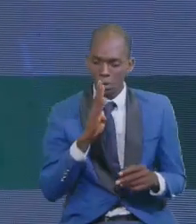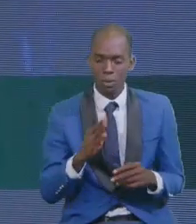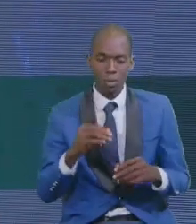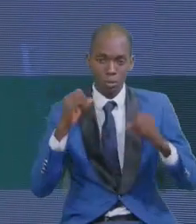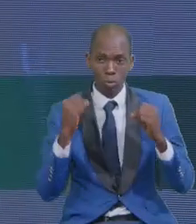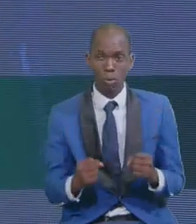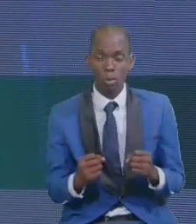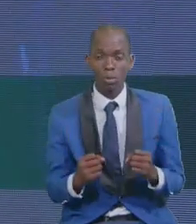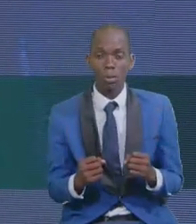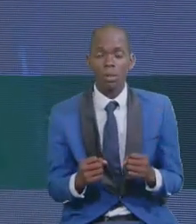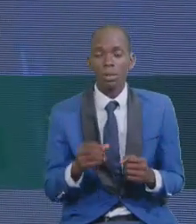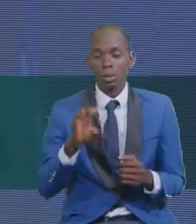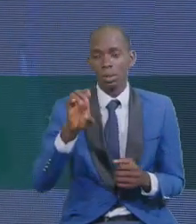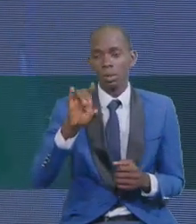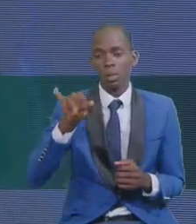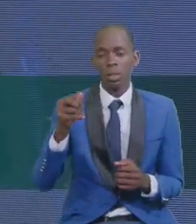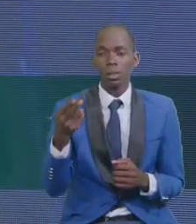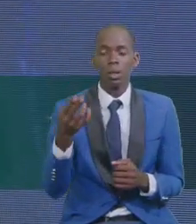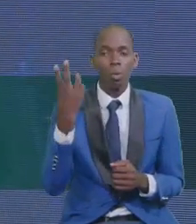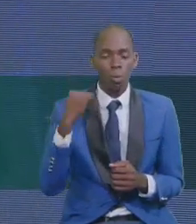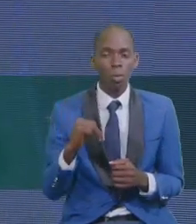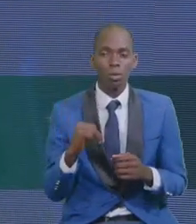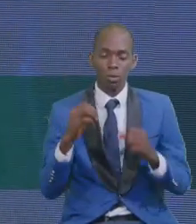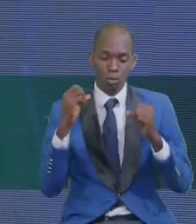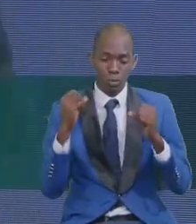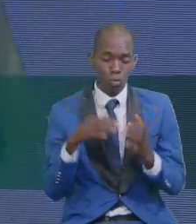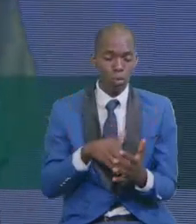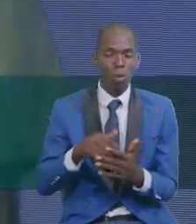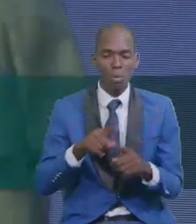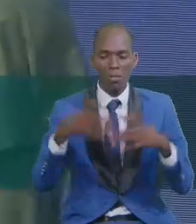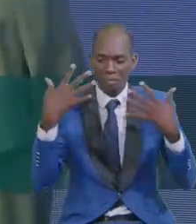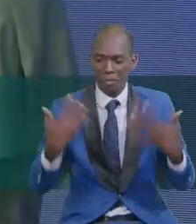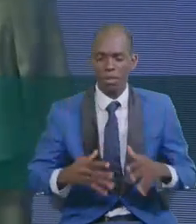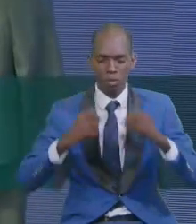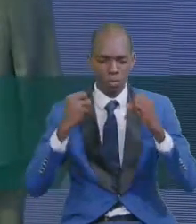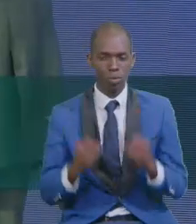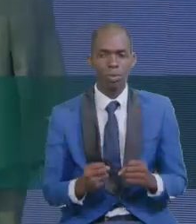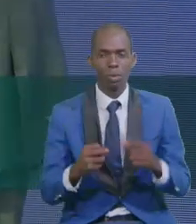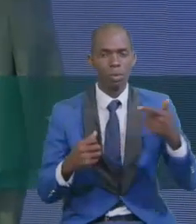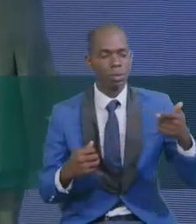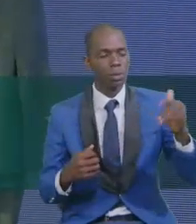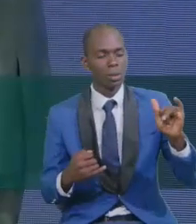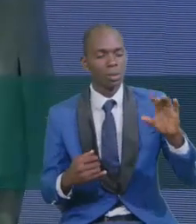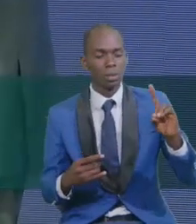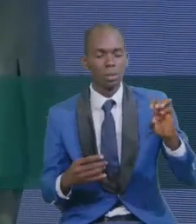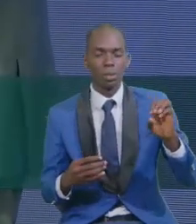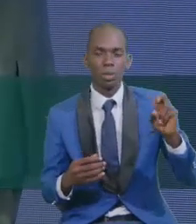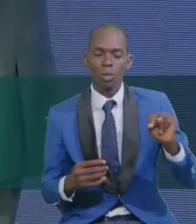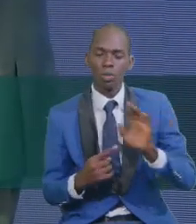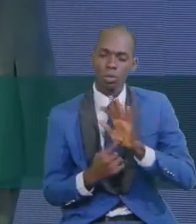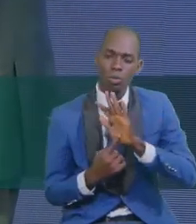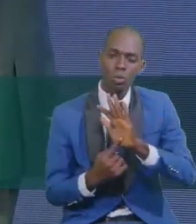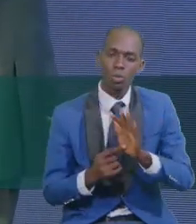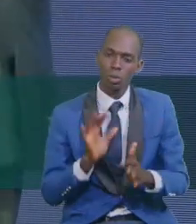Elijah was weak, but he finished strong. Gideon expressed his weakness,